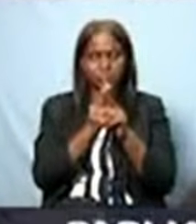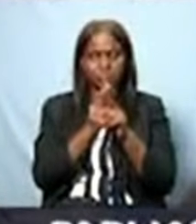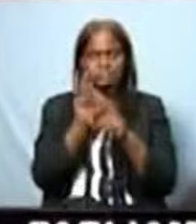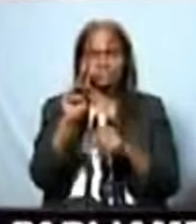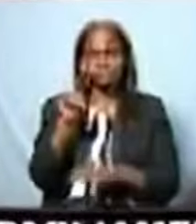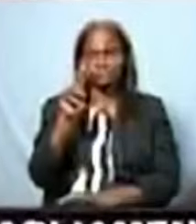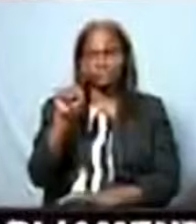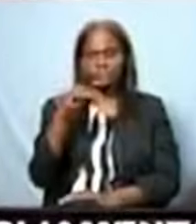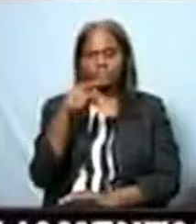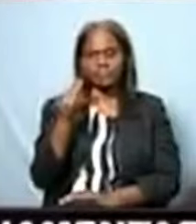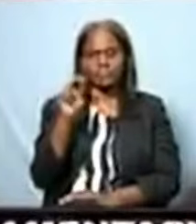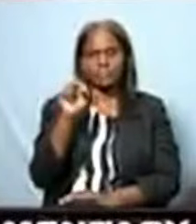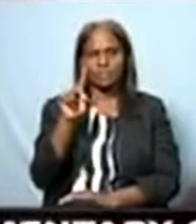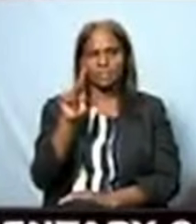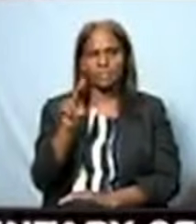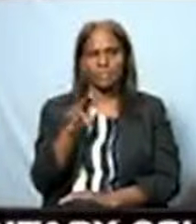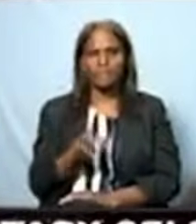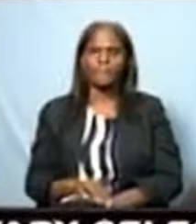Mungandu.